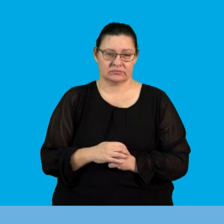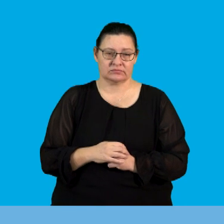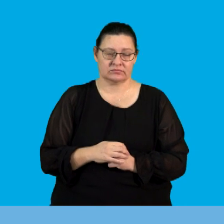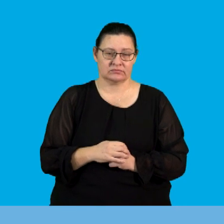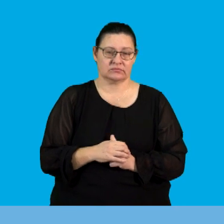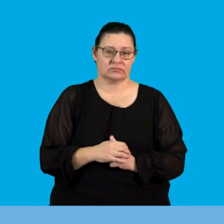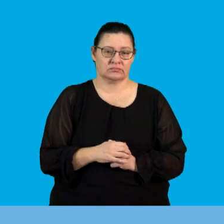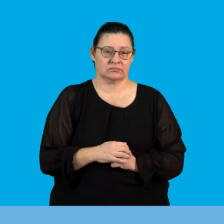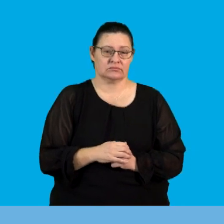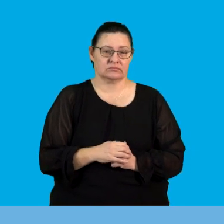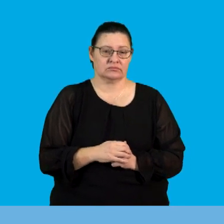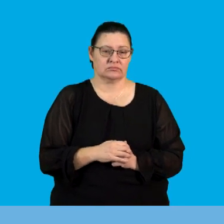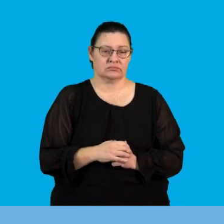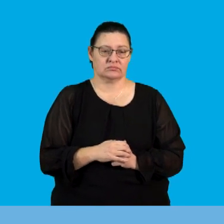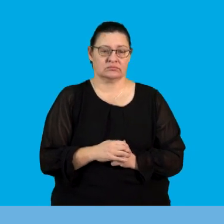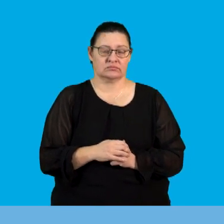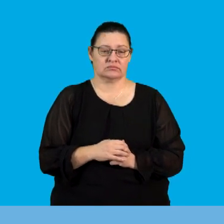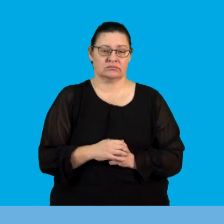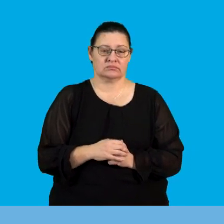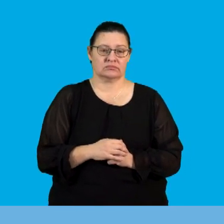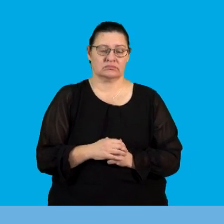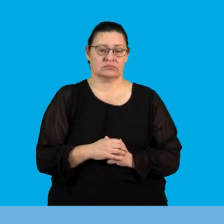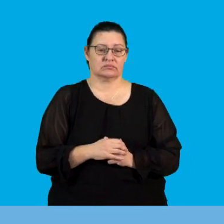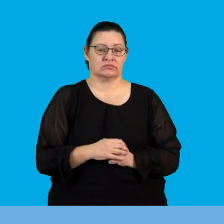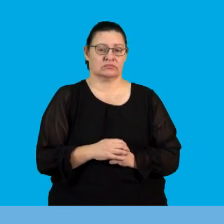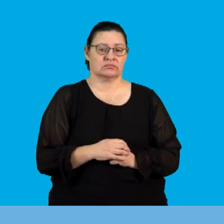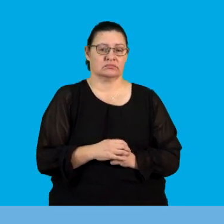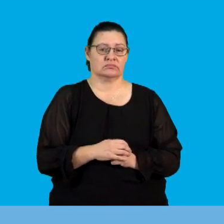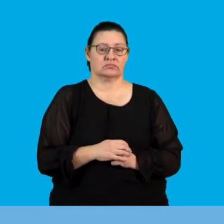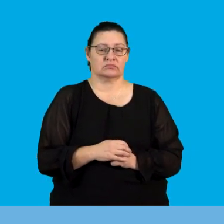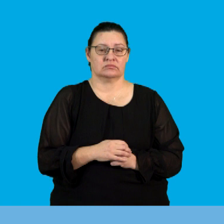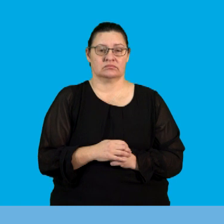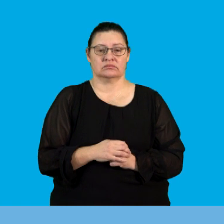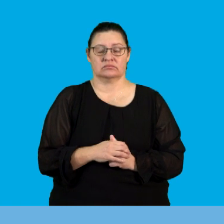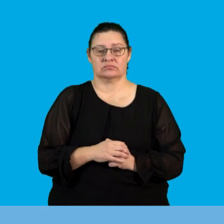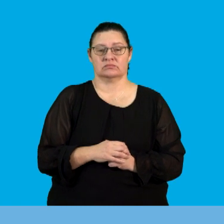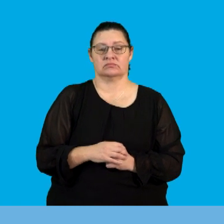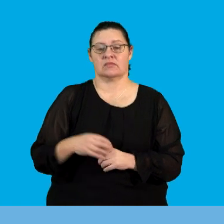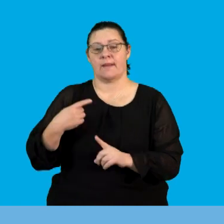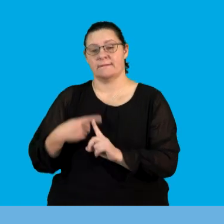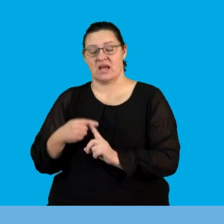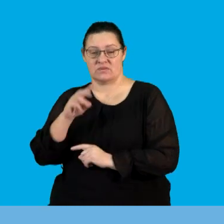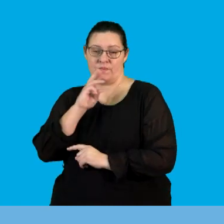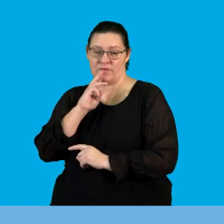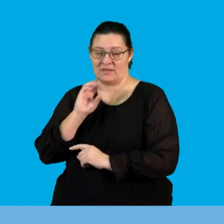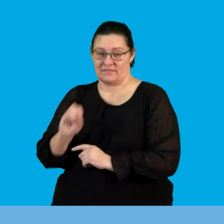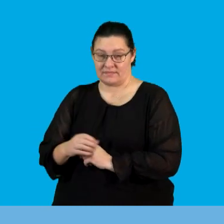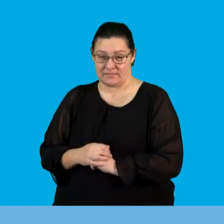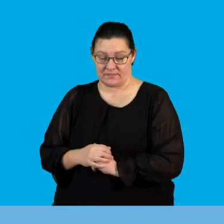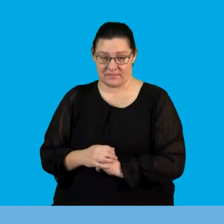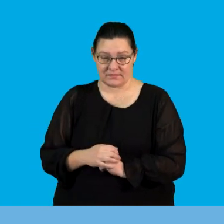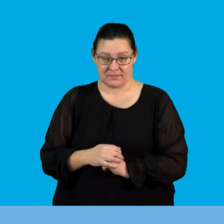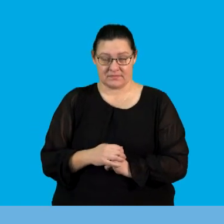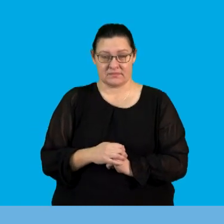because it starts from the base. And then this is only now where we have a chlorine. So therefore it's going to be our sodium